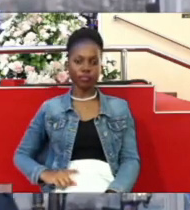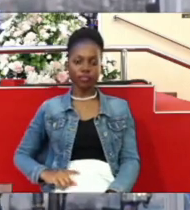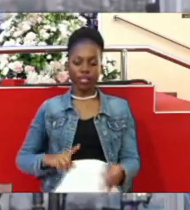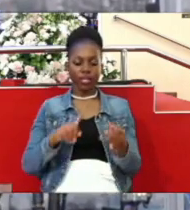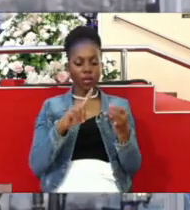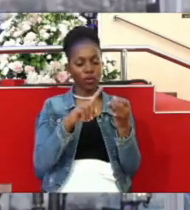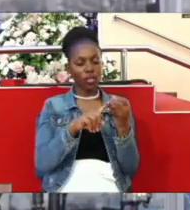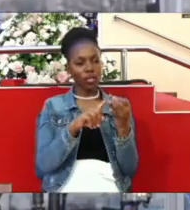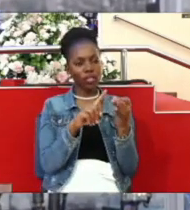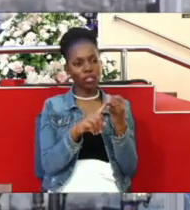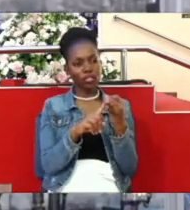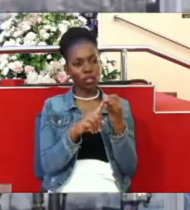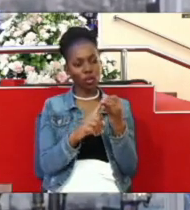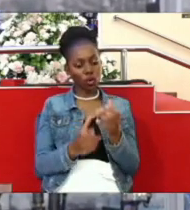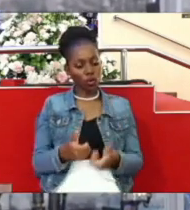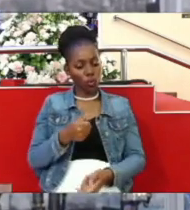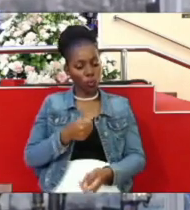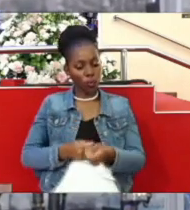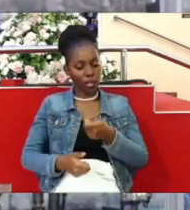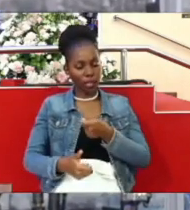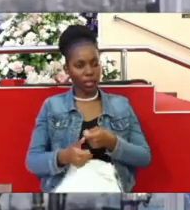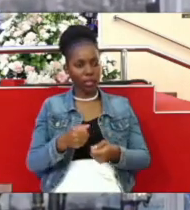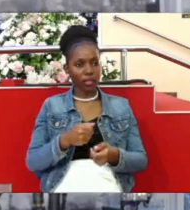look quickly is the well of Ezek.